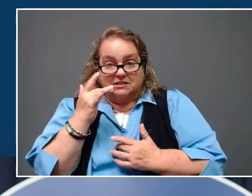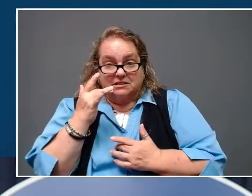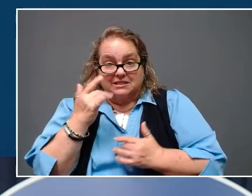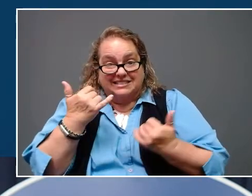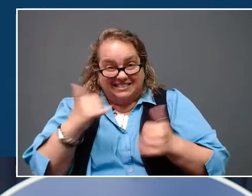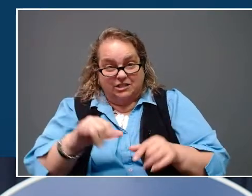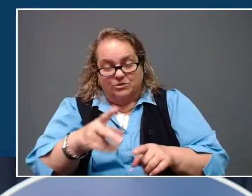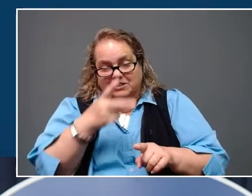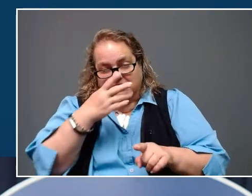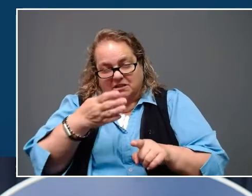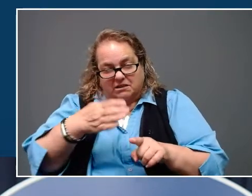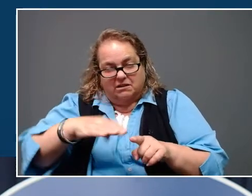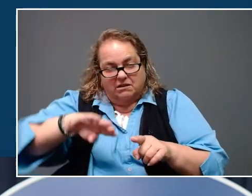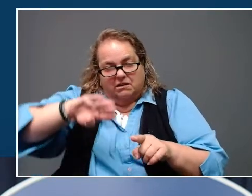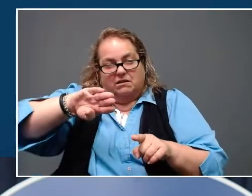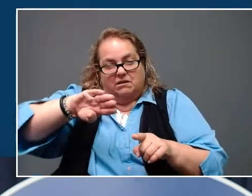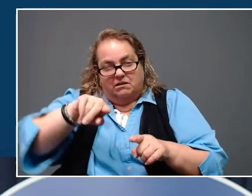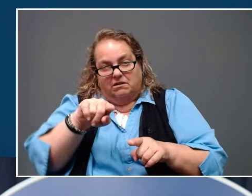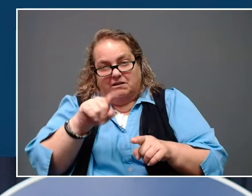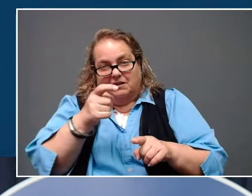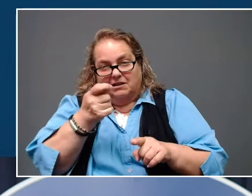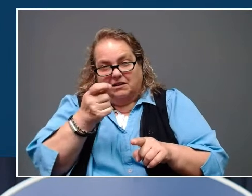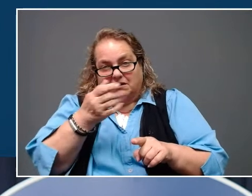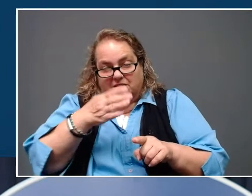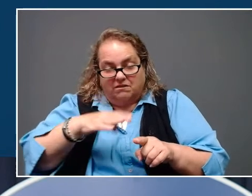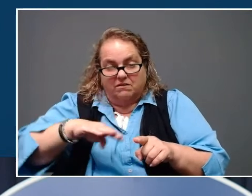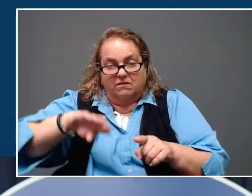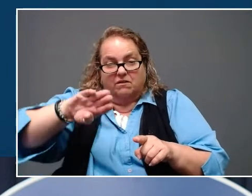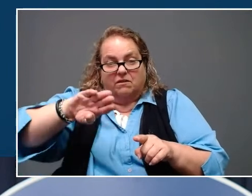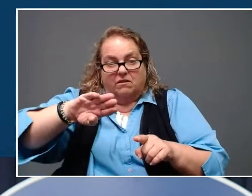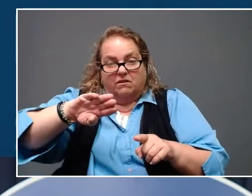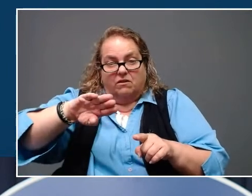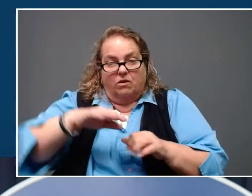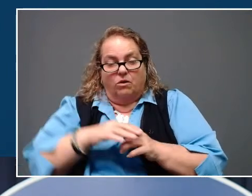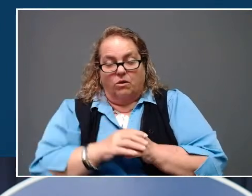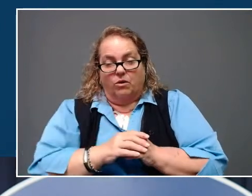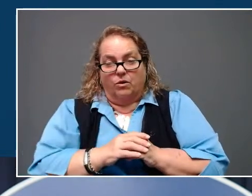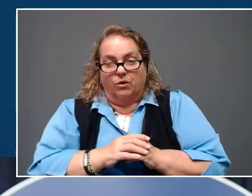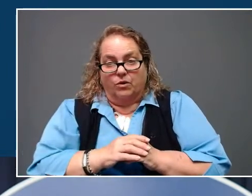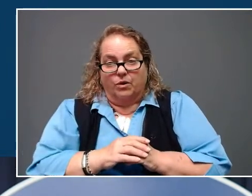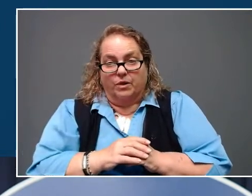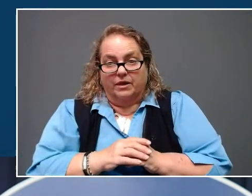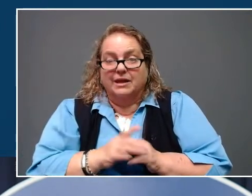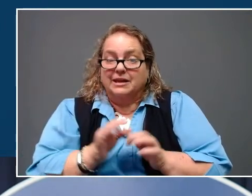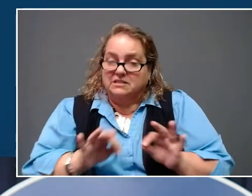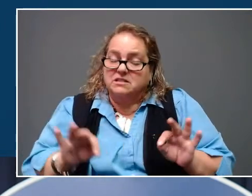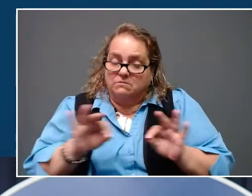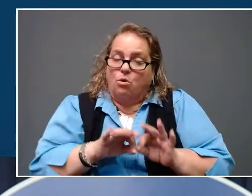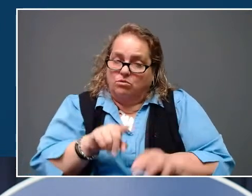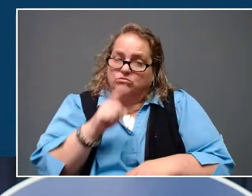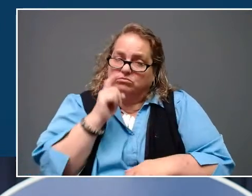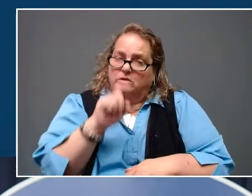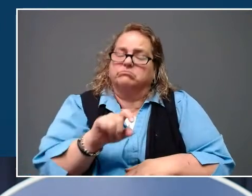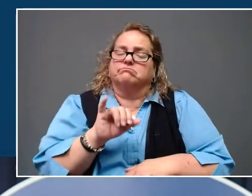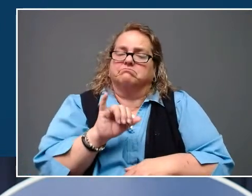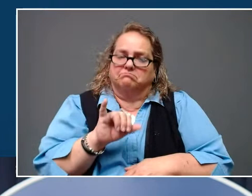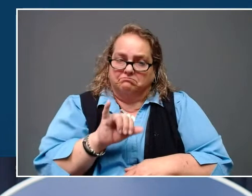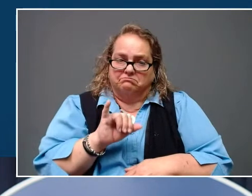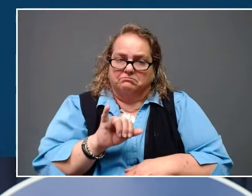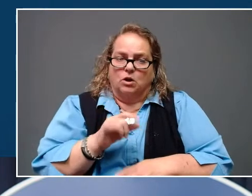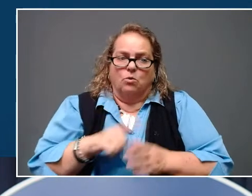chart has a little bit of less meaning on the overall where we are, but it's important to see what some of the trends